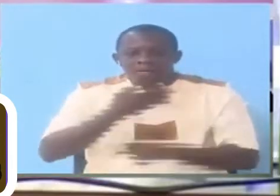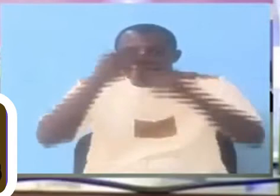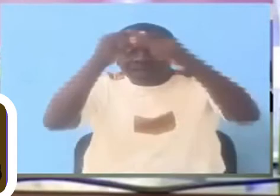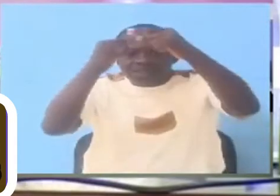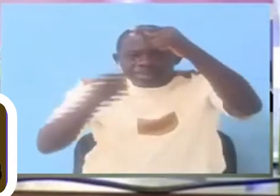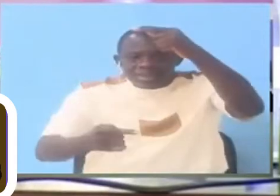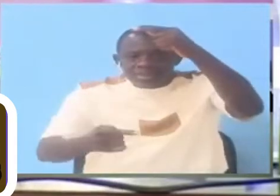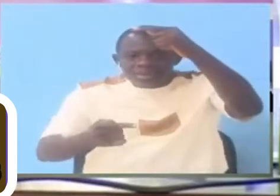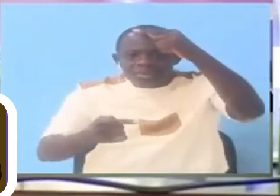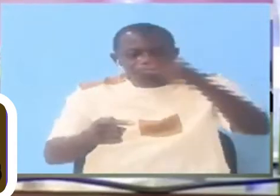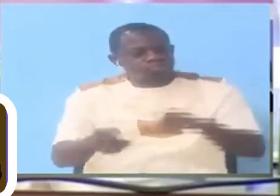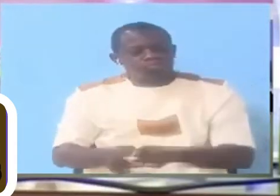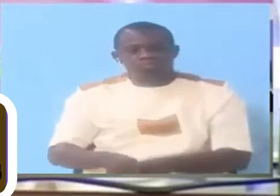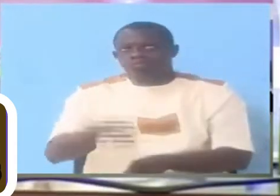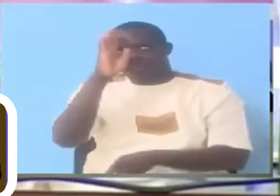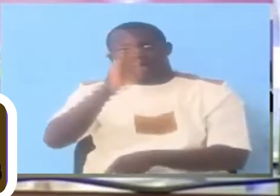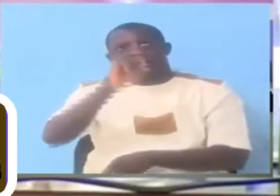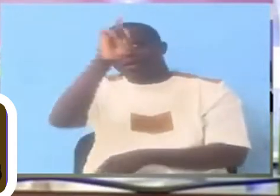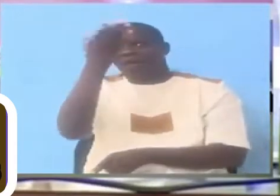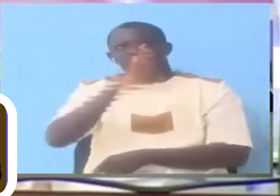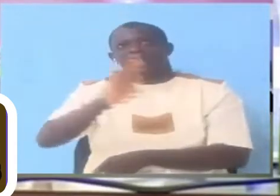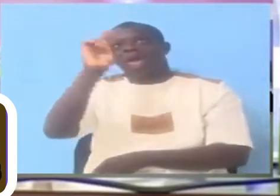heaven. Alhamdulillah, santa yalla.